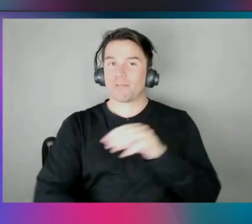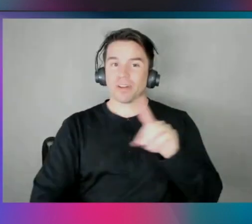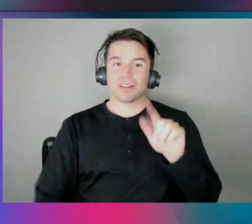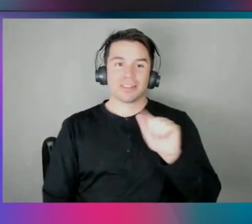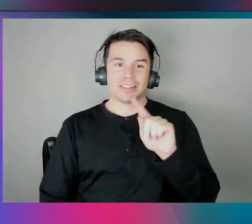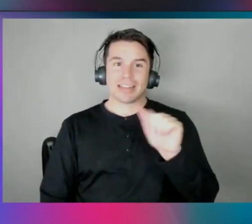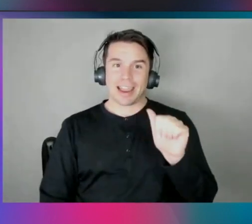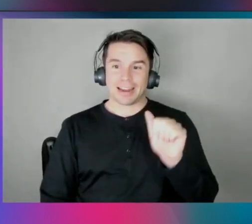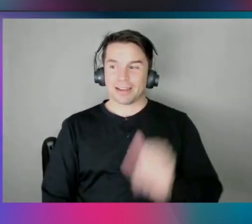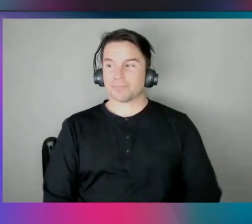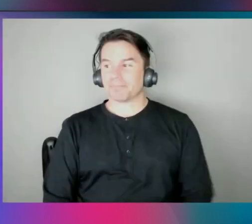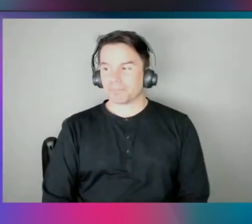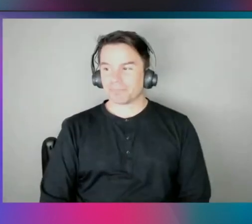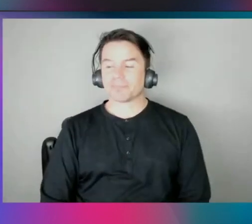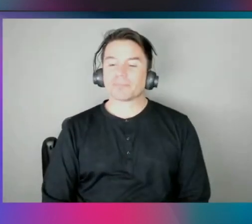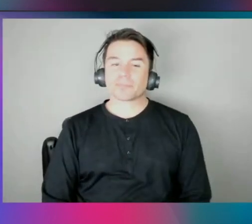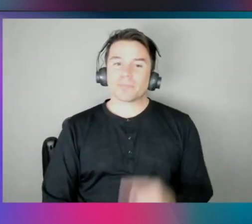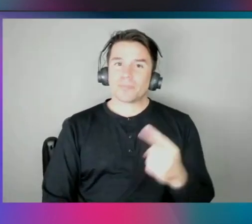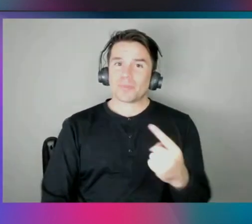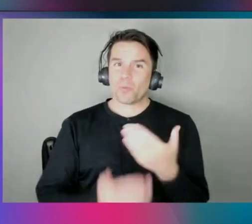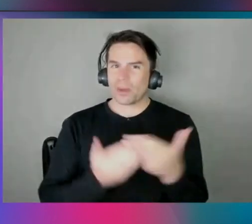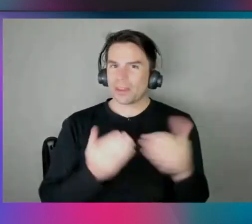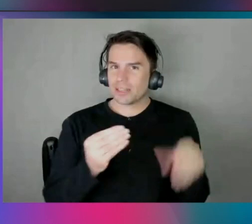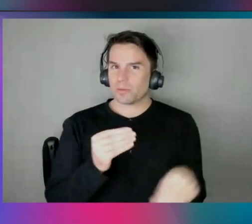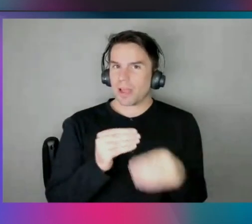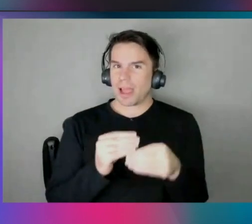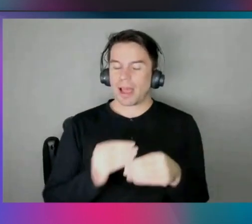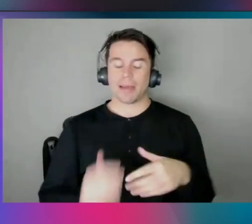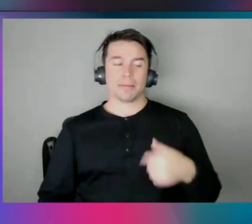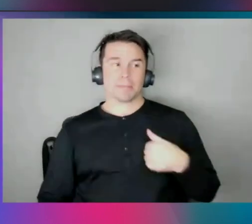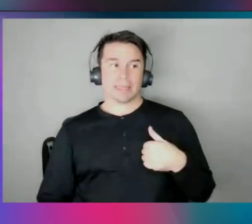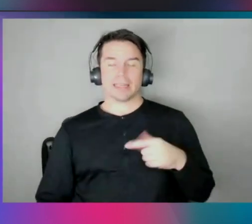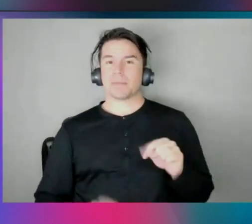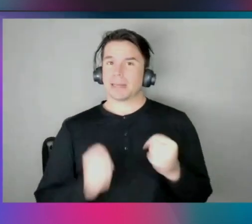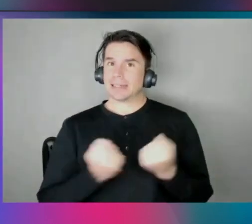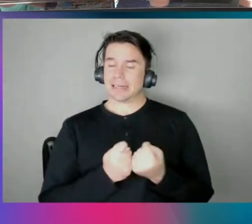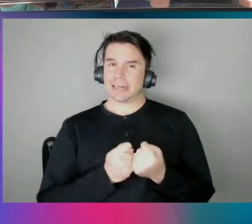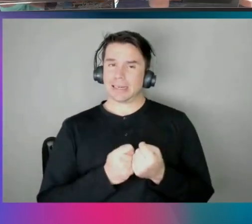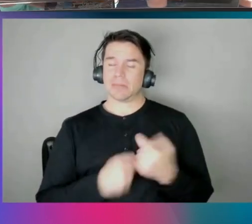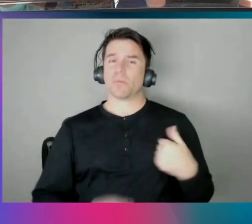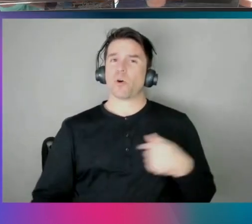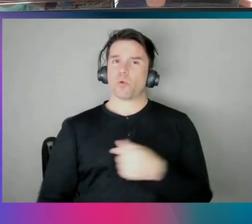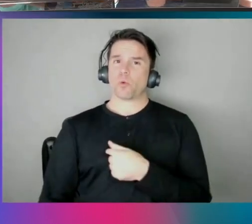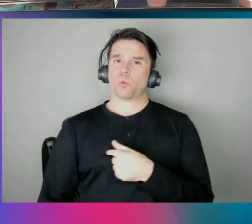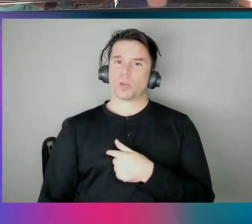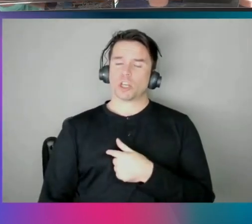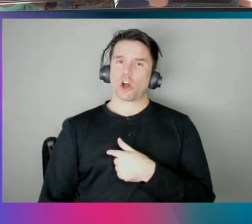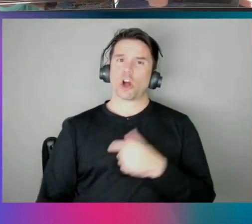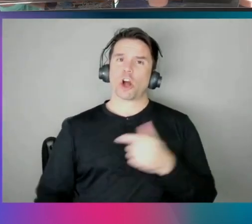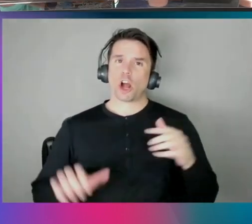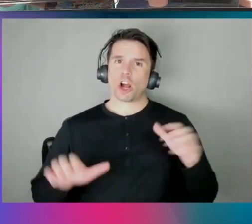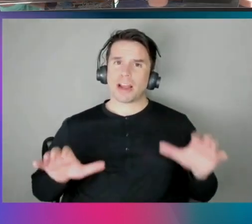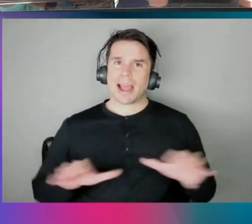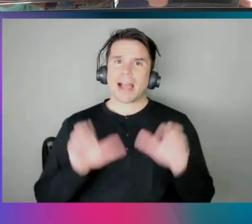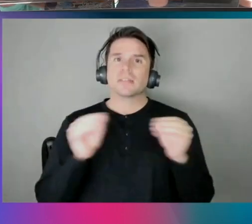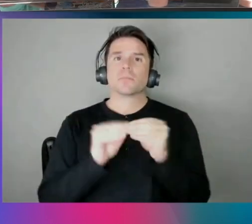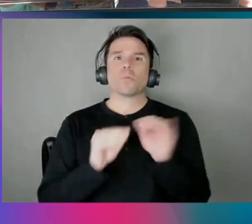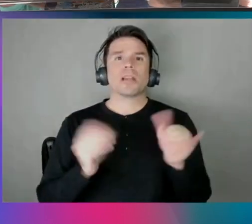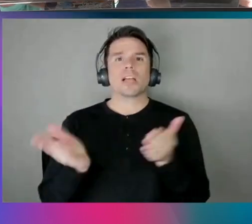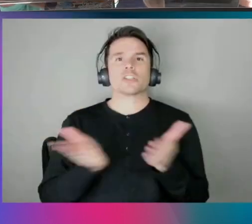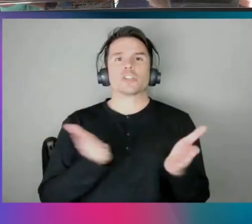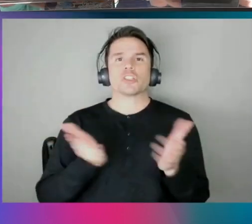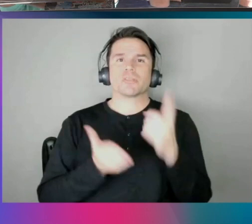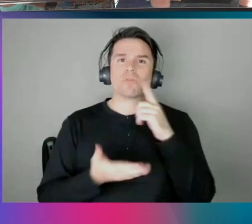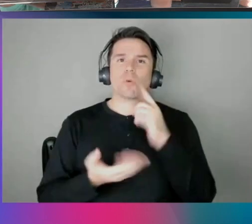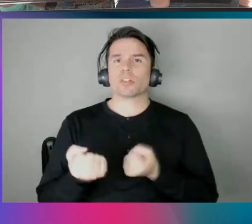wanted to add is me and my team are increasingly acting as a service on behalf of our customers, where if you